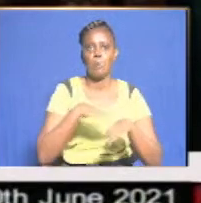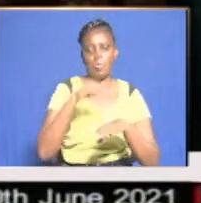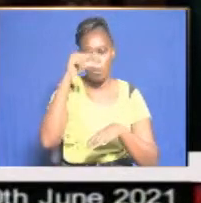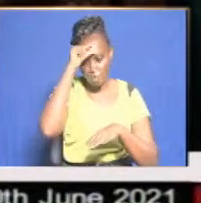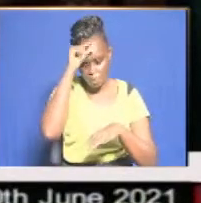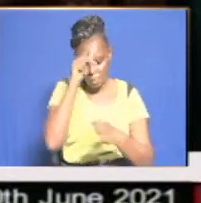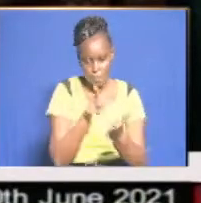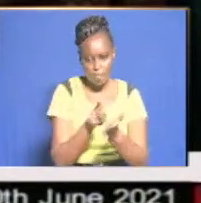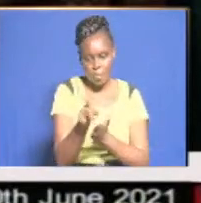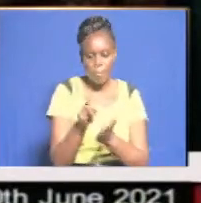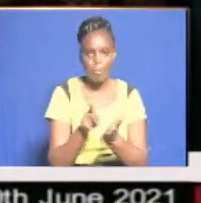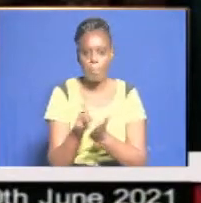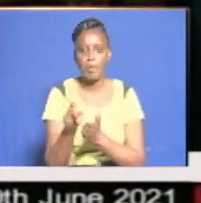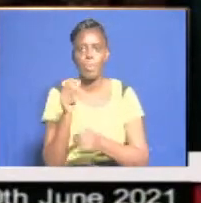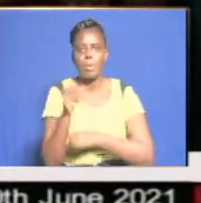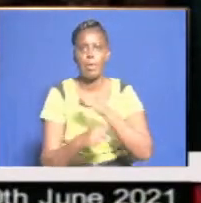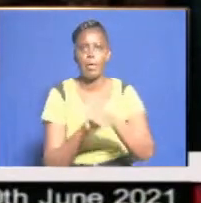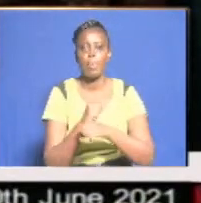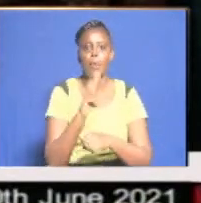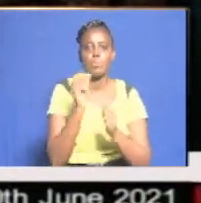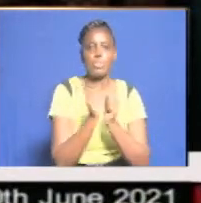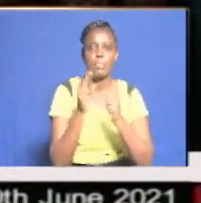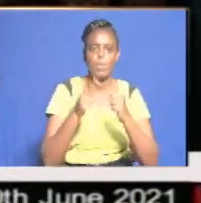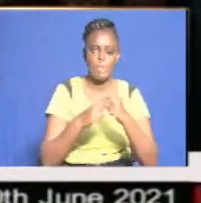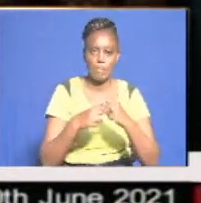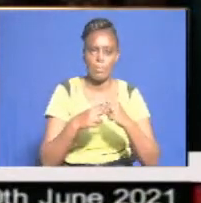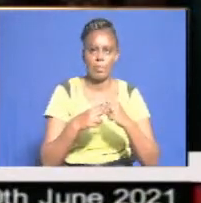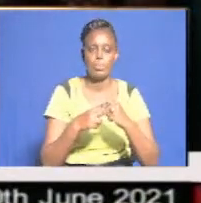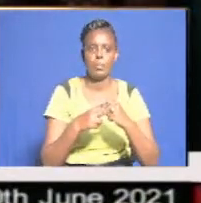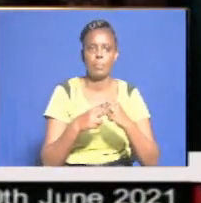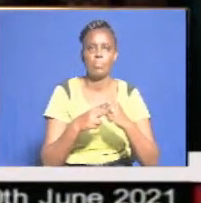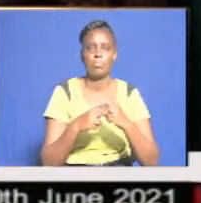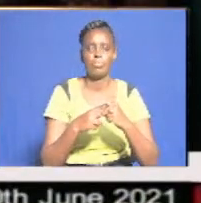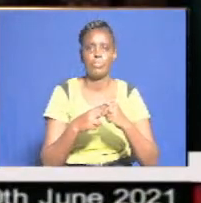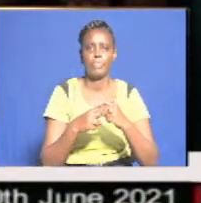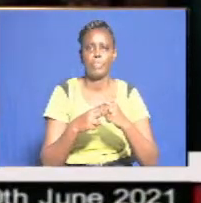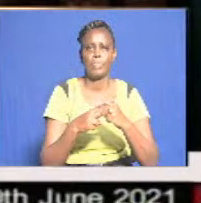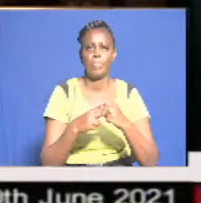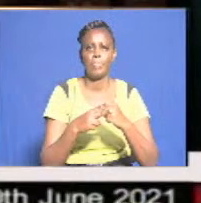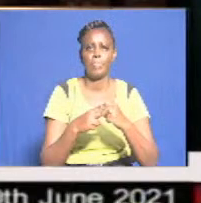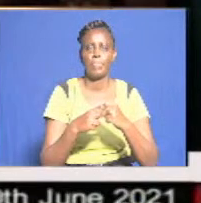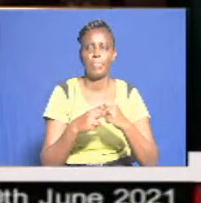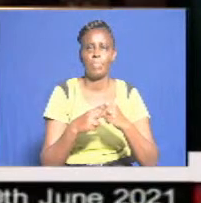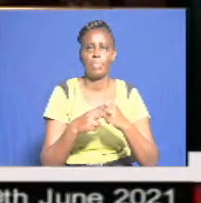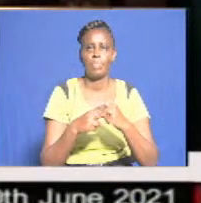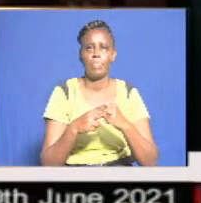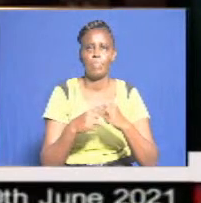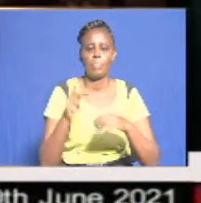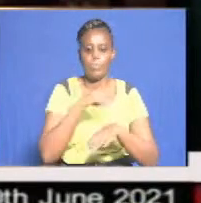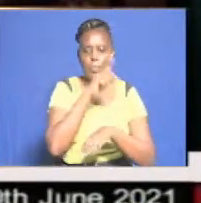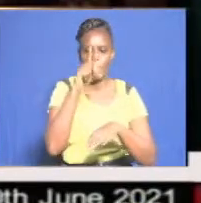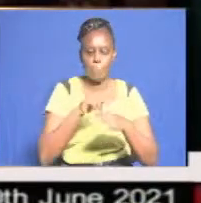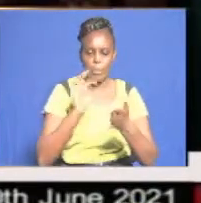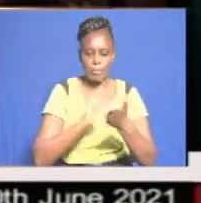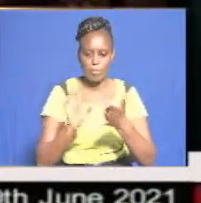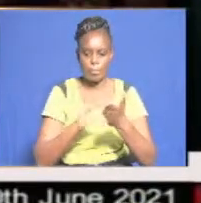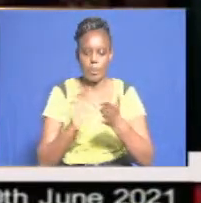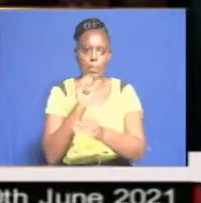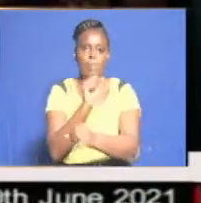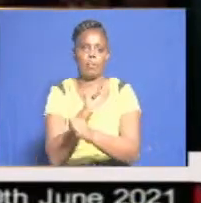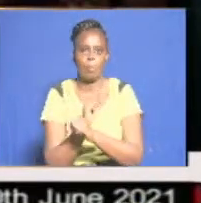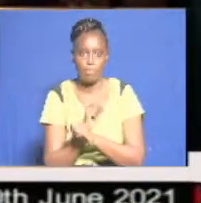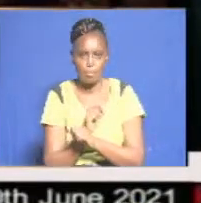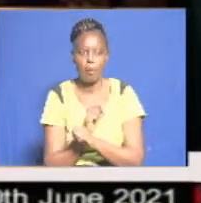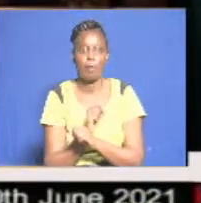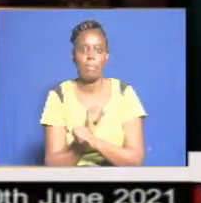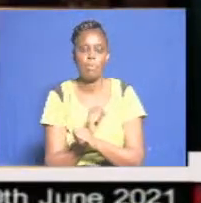paid in the year 2017. In spite of the fact that the Principal Secretary for Defense saw